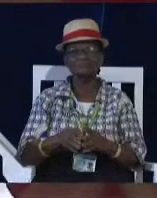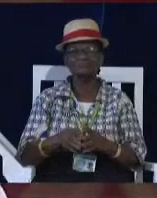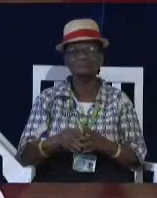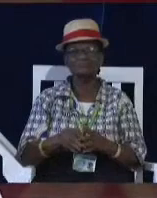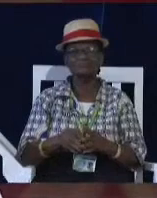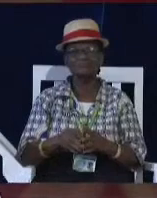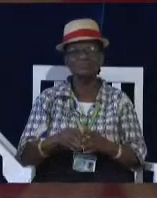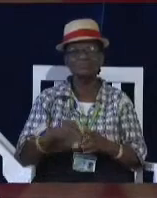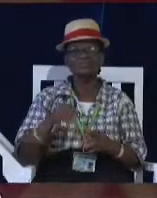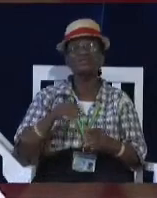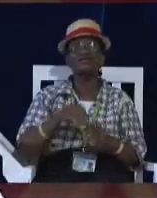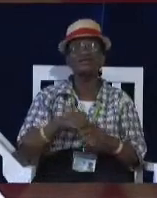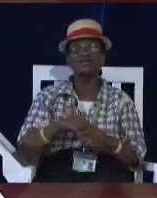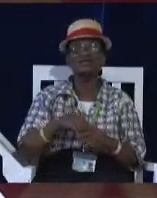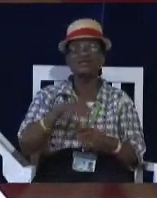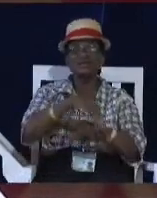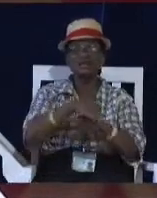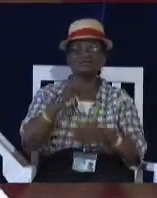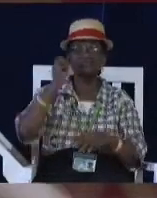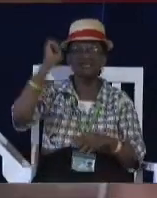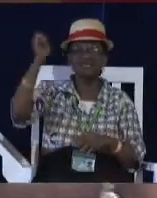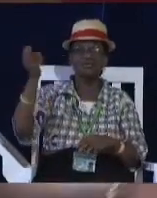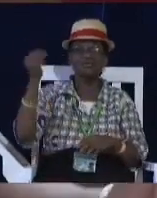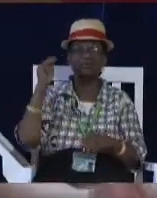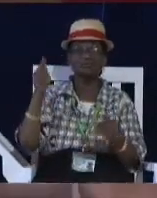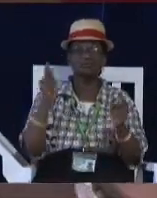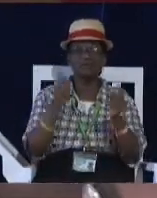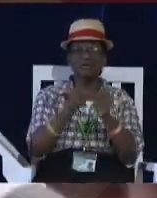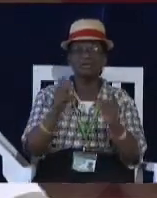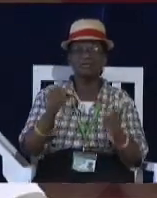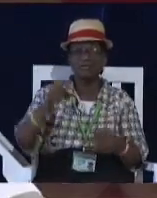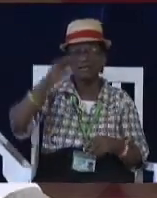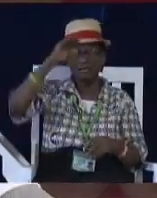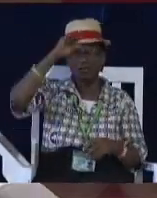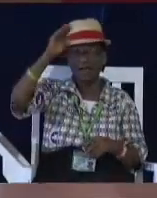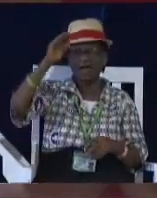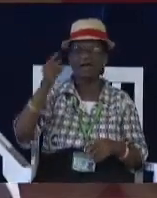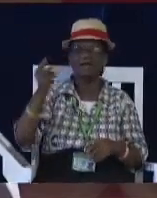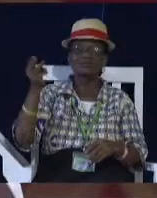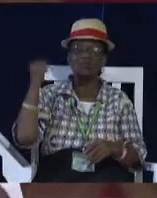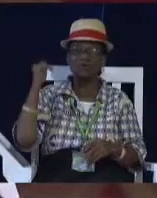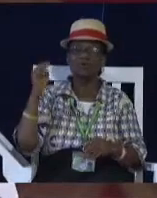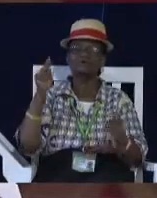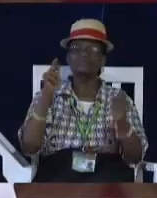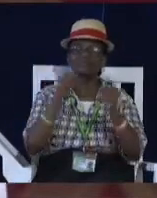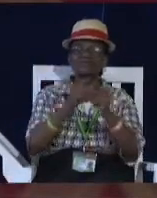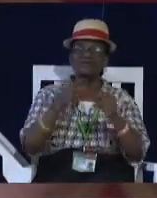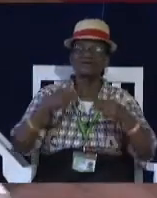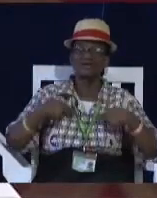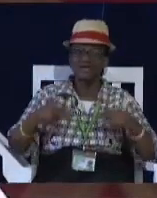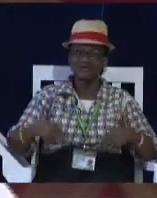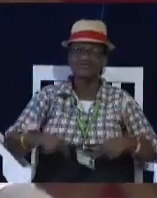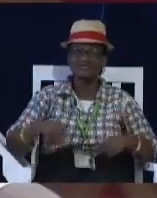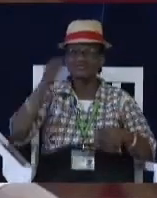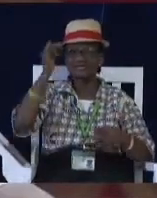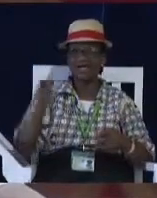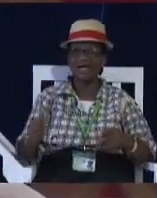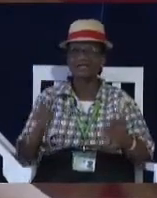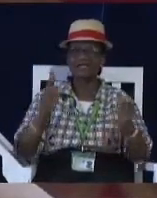he was perfect. I mean, man was perfect, physically